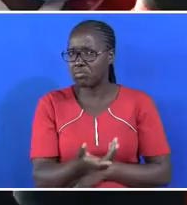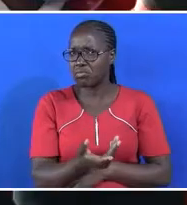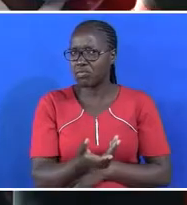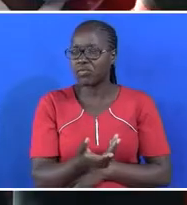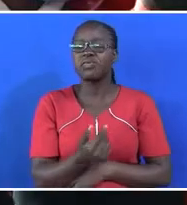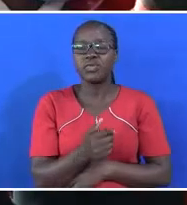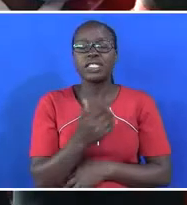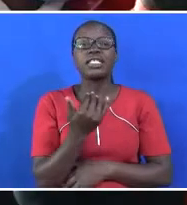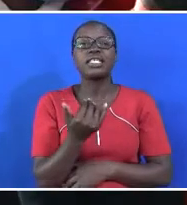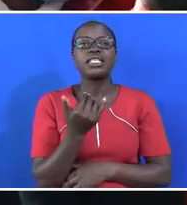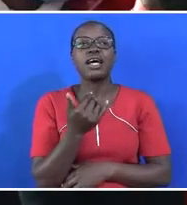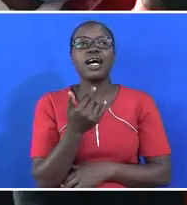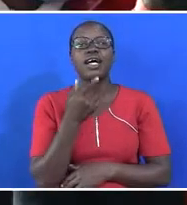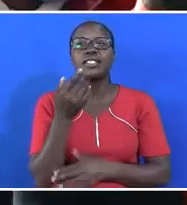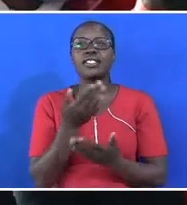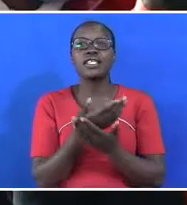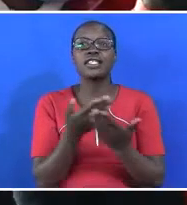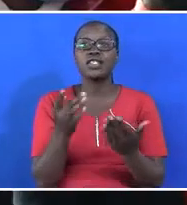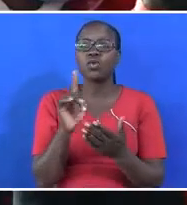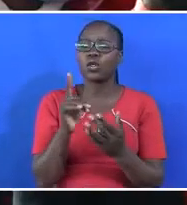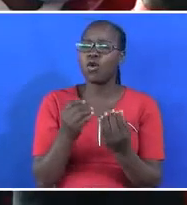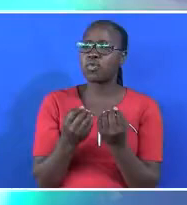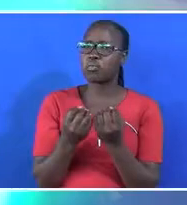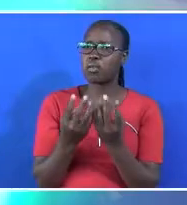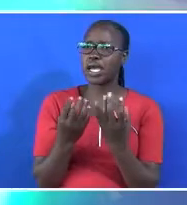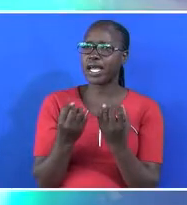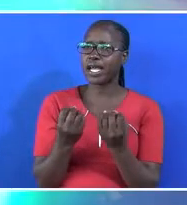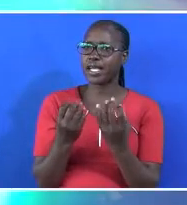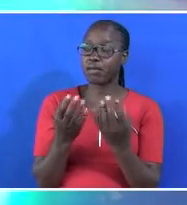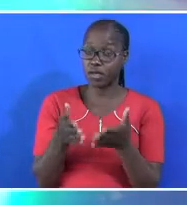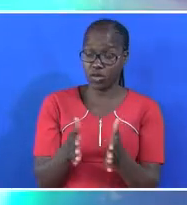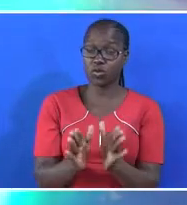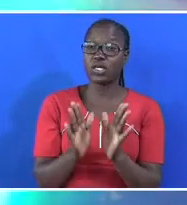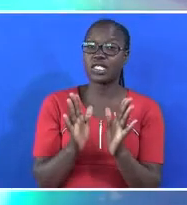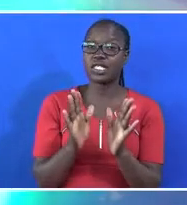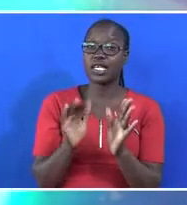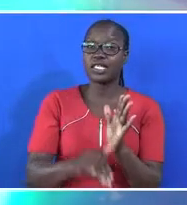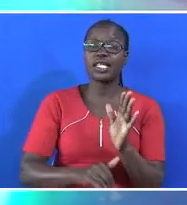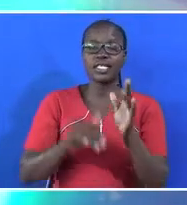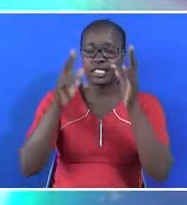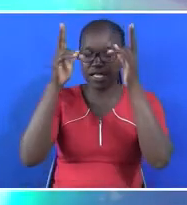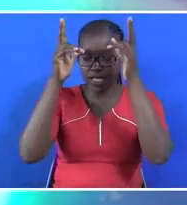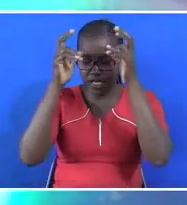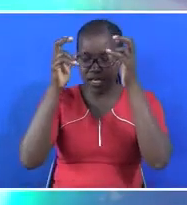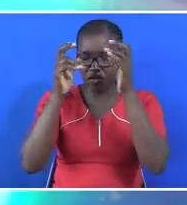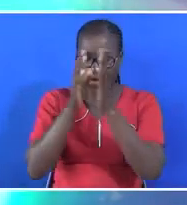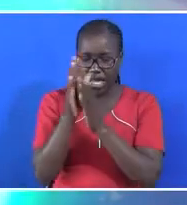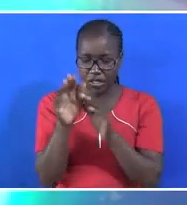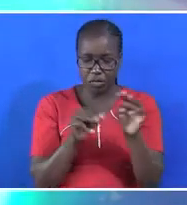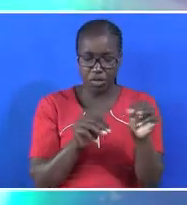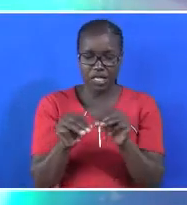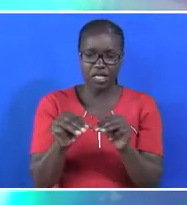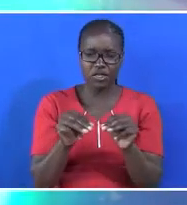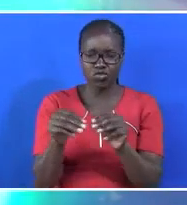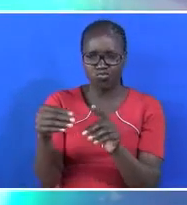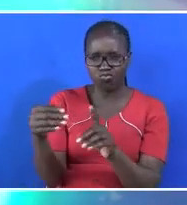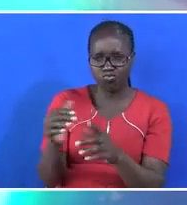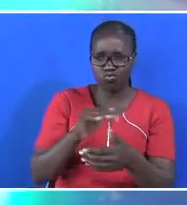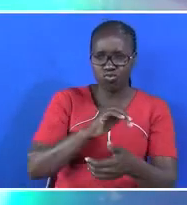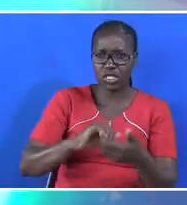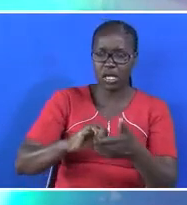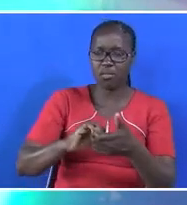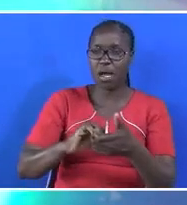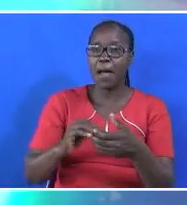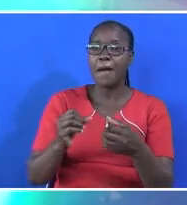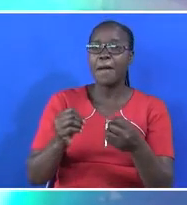And I would say this, that one of the many ways that the devil has managed to ensnare many a young